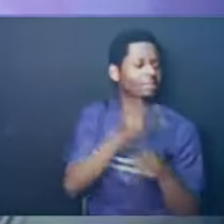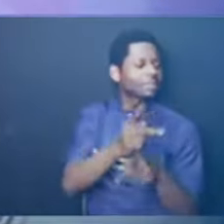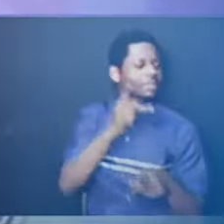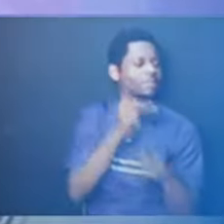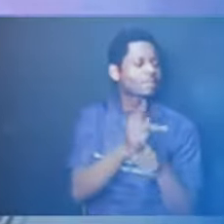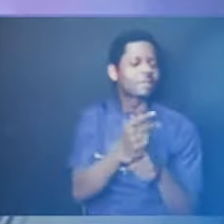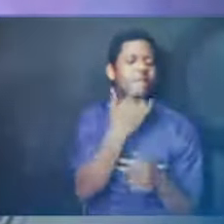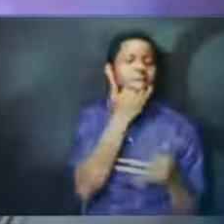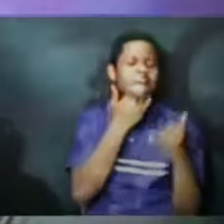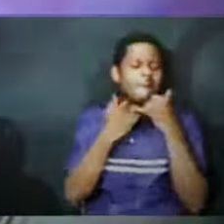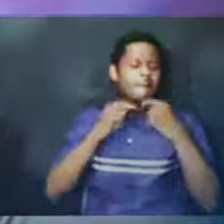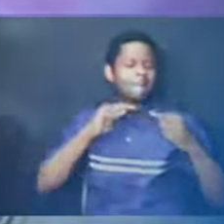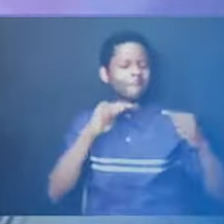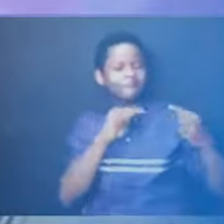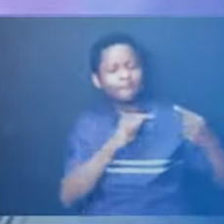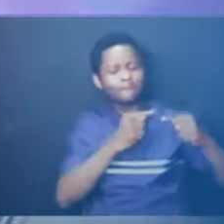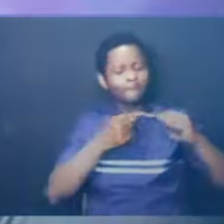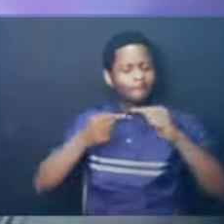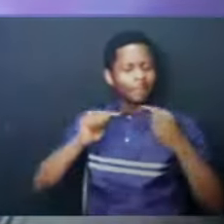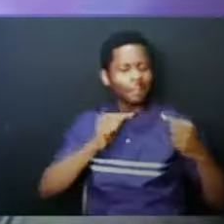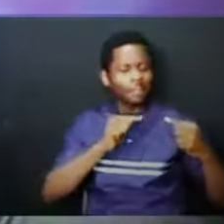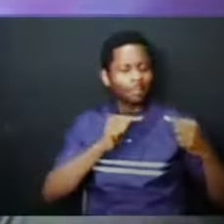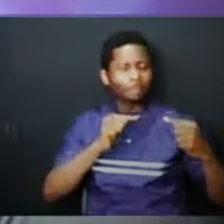what you'll be doing is that you'll be nursing the